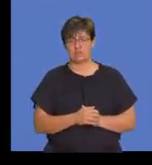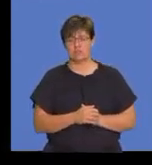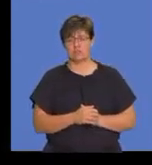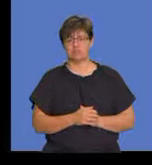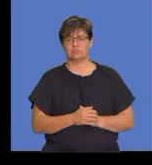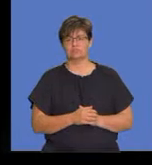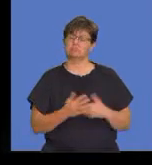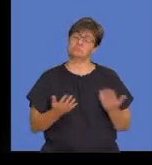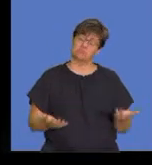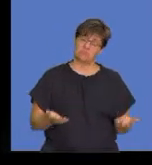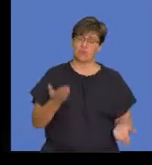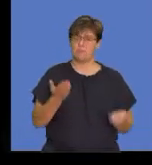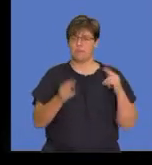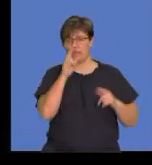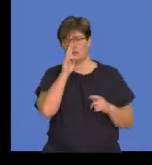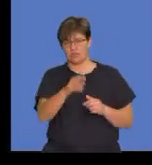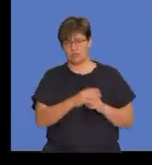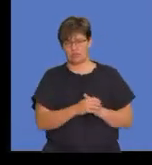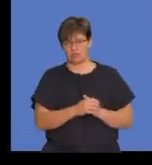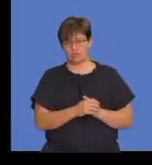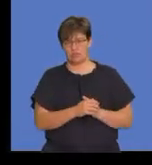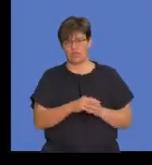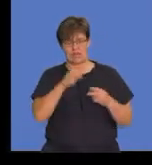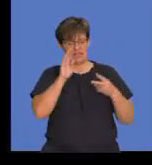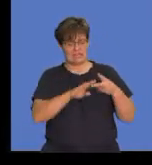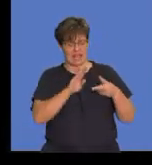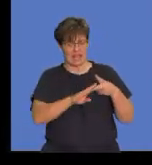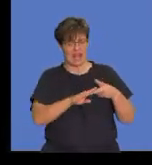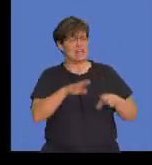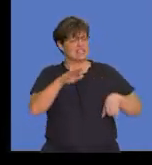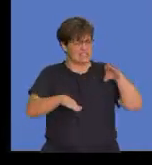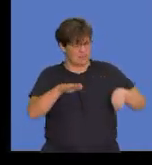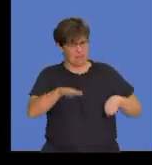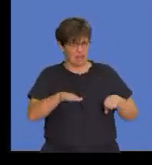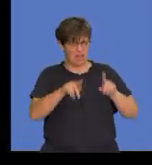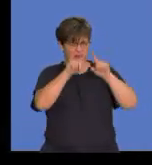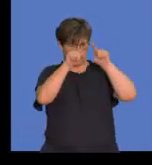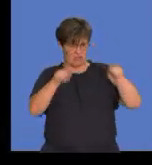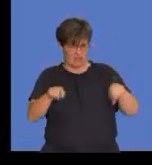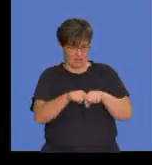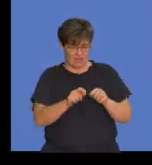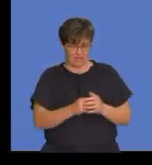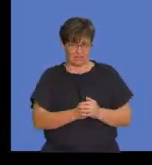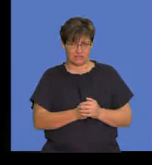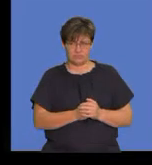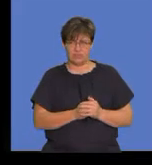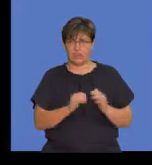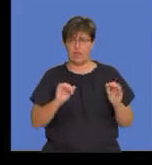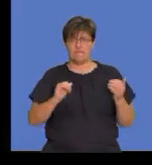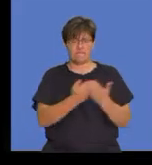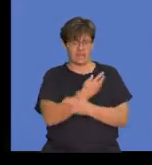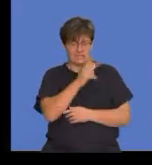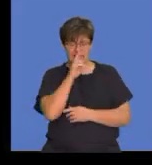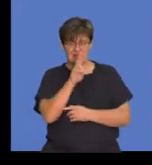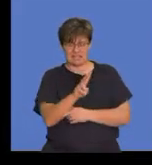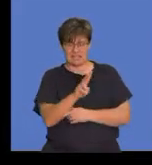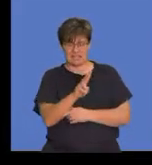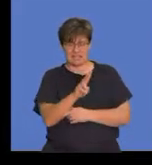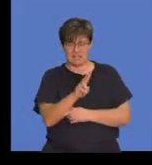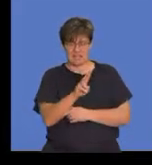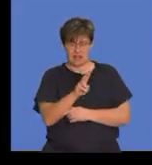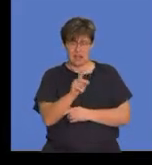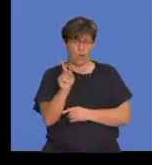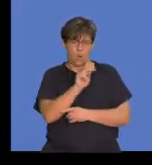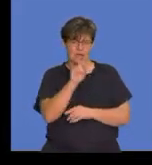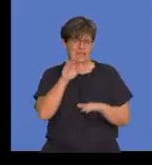Also, if maybe we look at a second similar triangle. Now, quickly, let's just do a quick